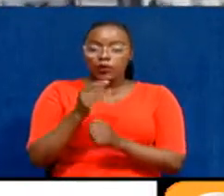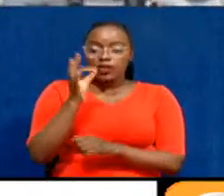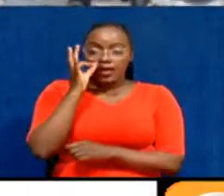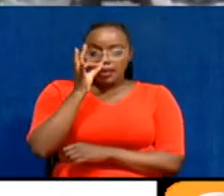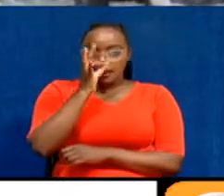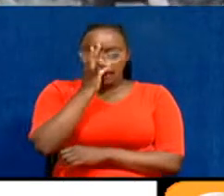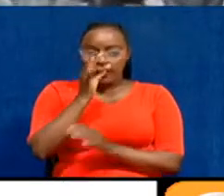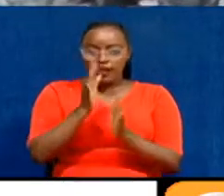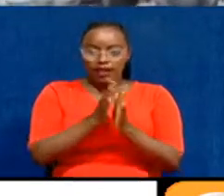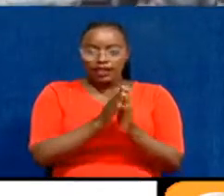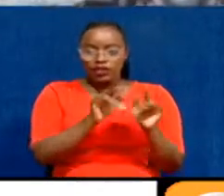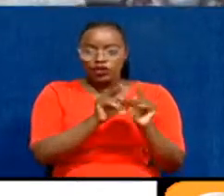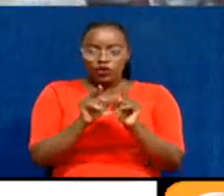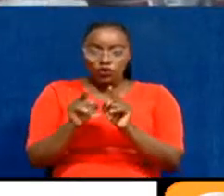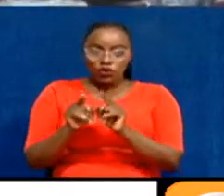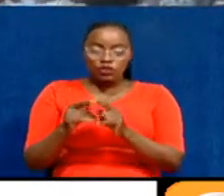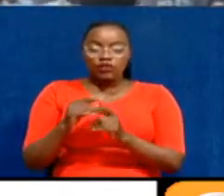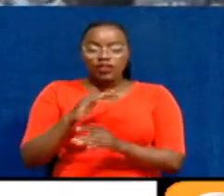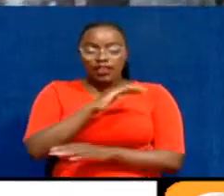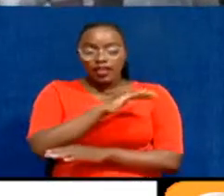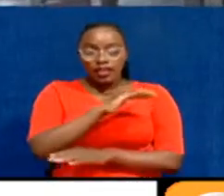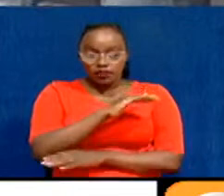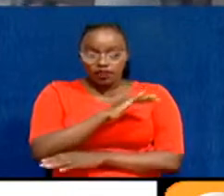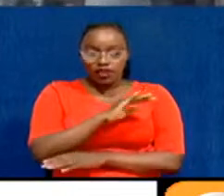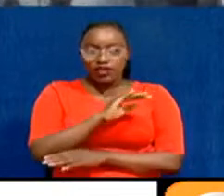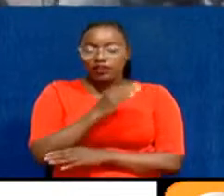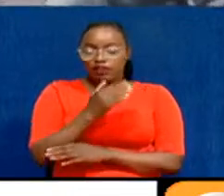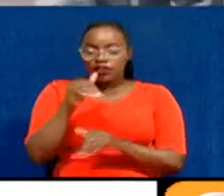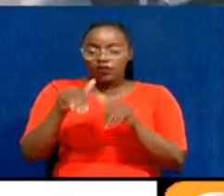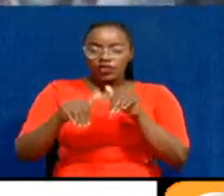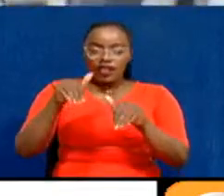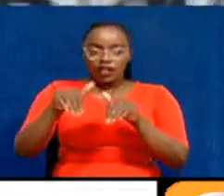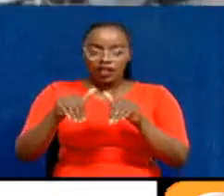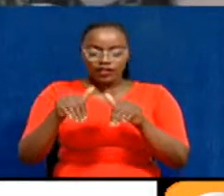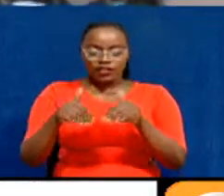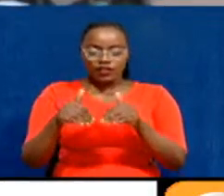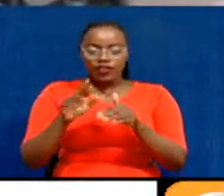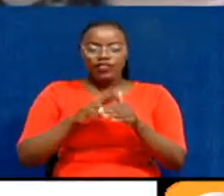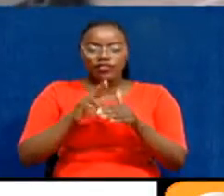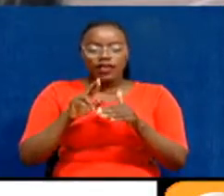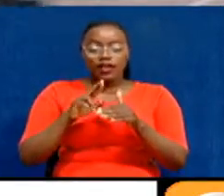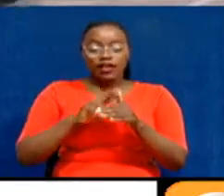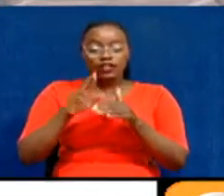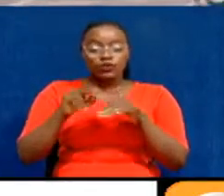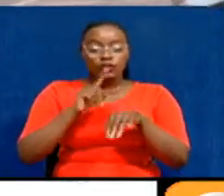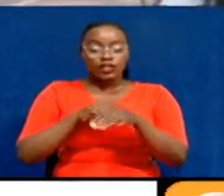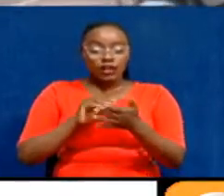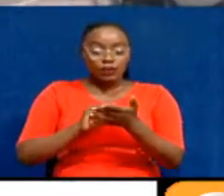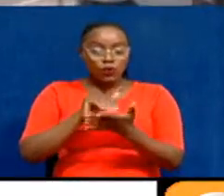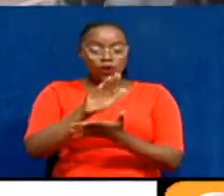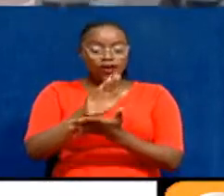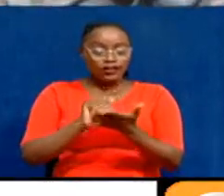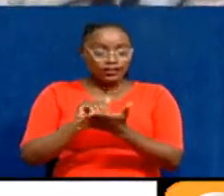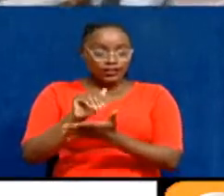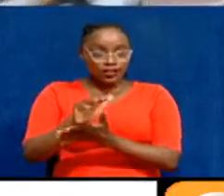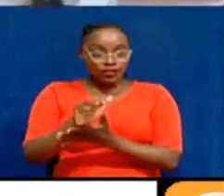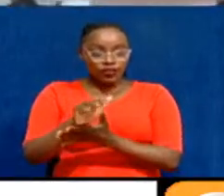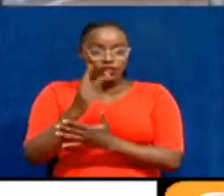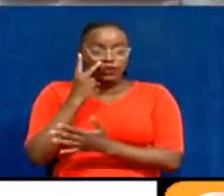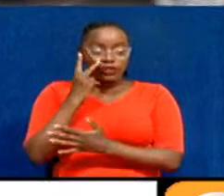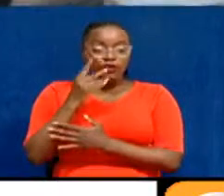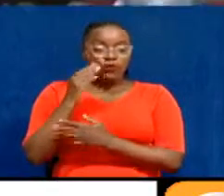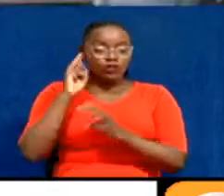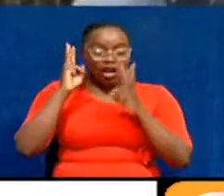Mwai Kibaki, and on the evening of the elections, the results were streaming in, and it